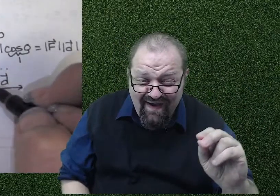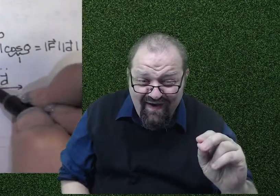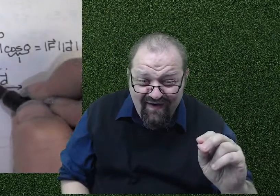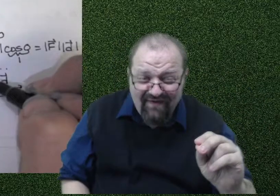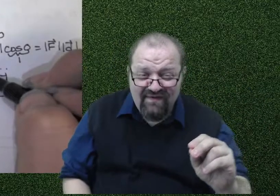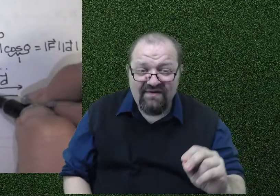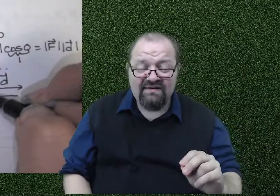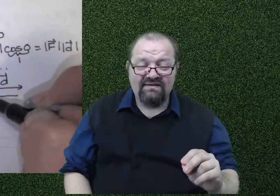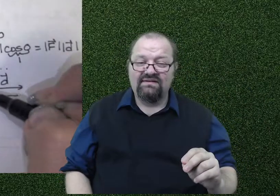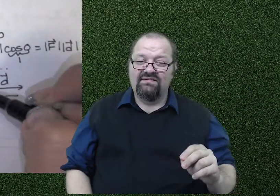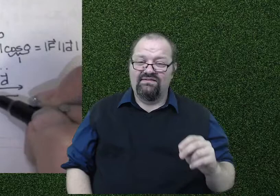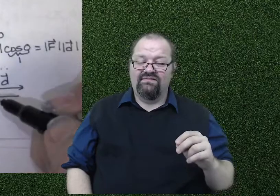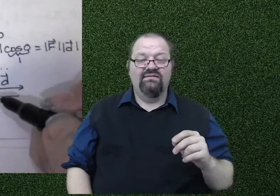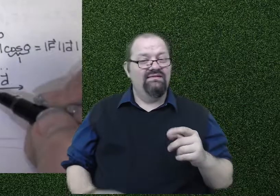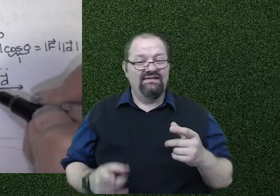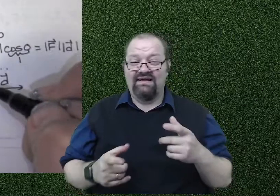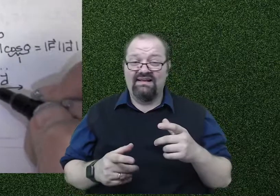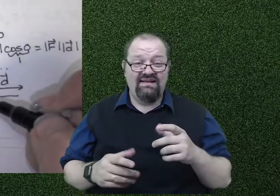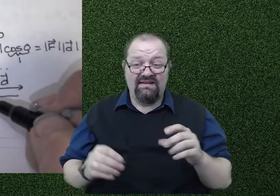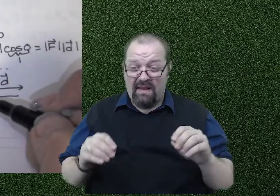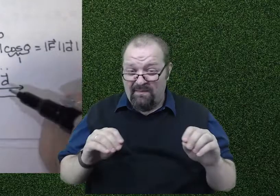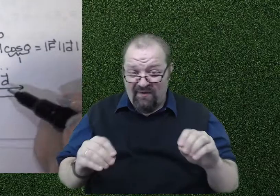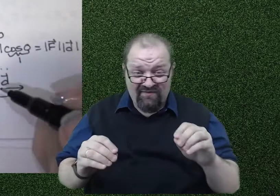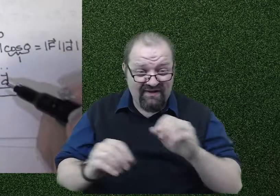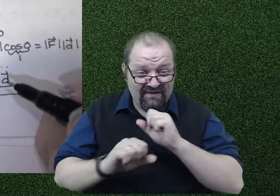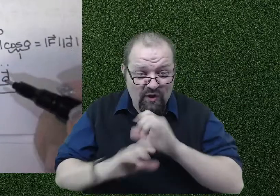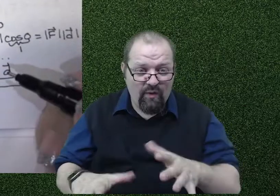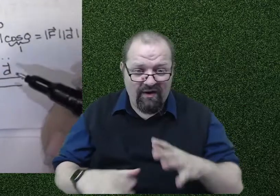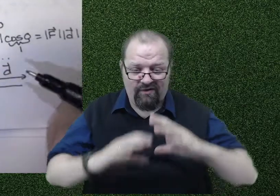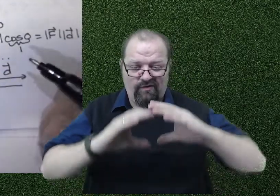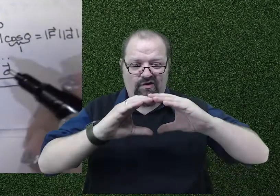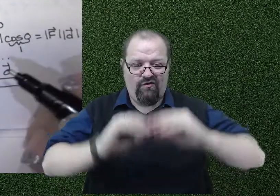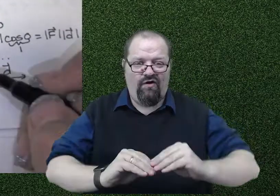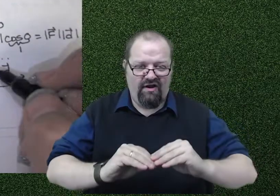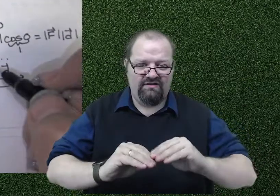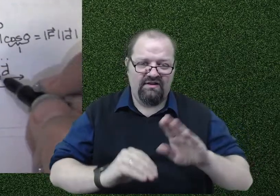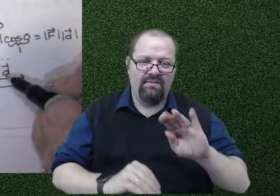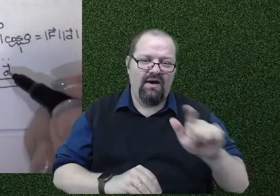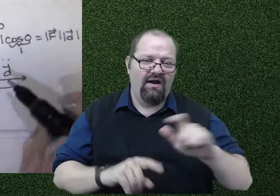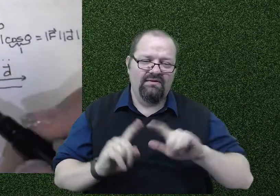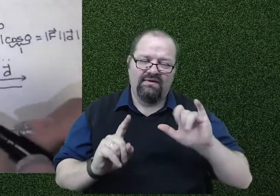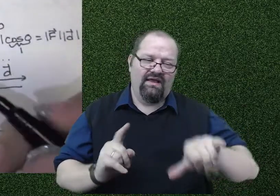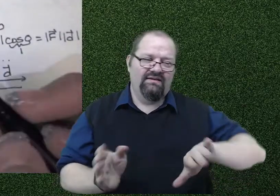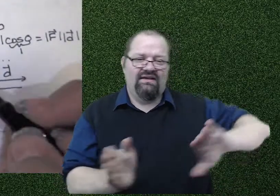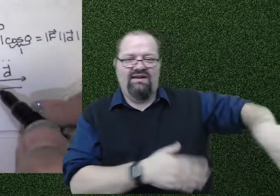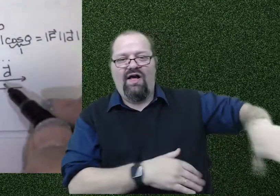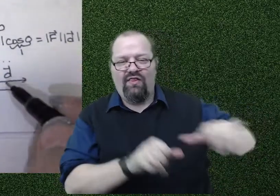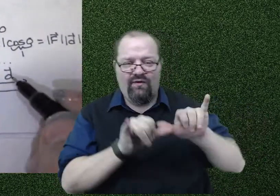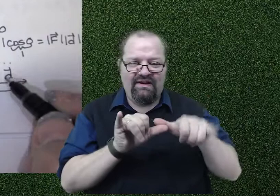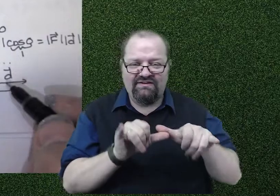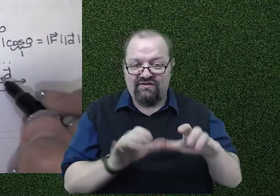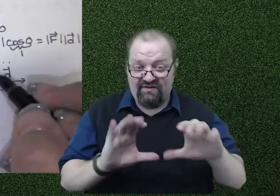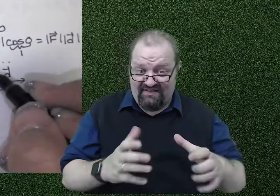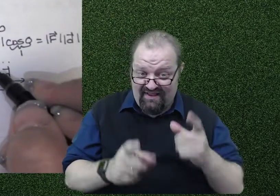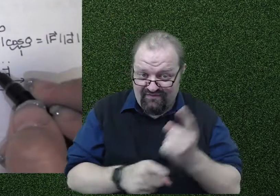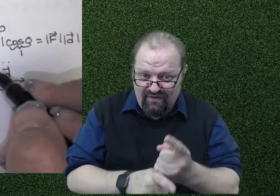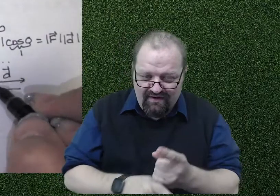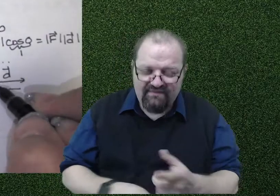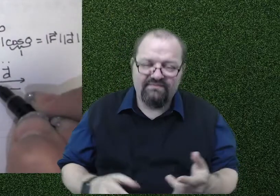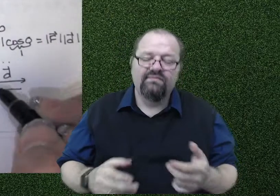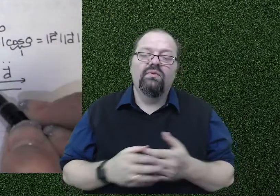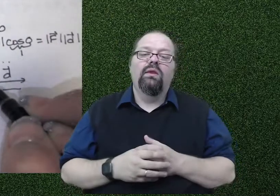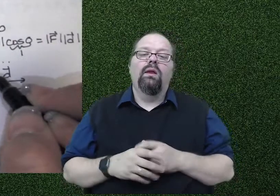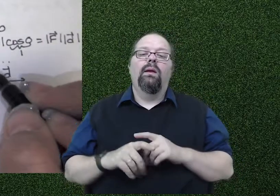your physical intuition. That box is not moving anywhere. I mean, you might crush the box, but that's for another engineering class, isn't it? If